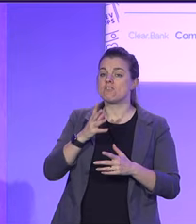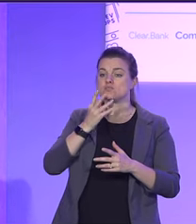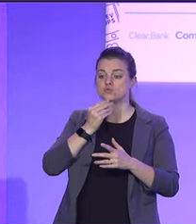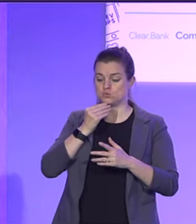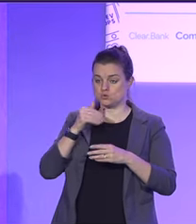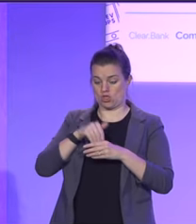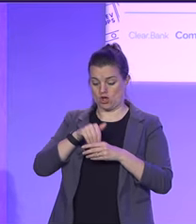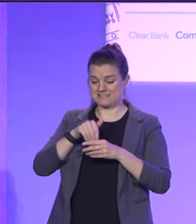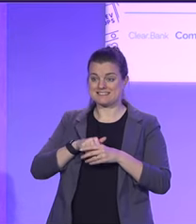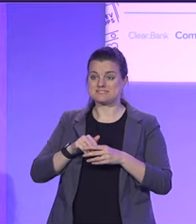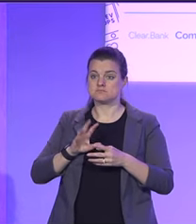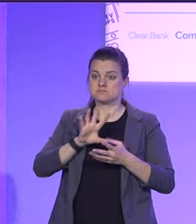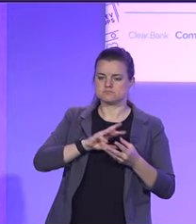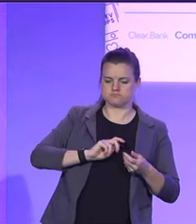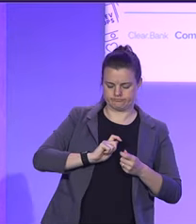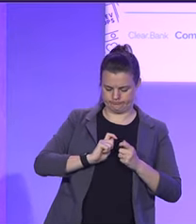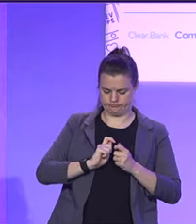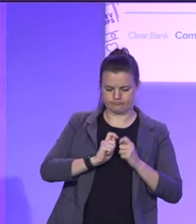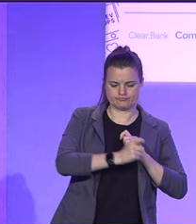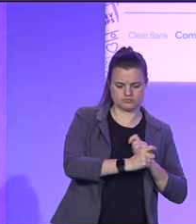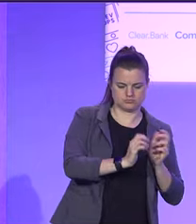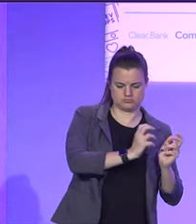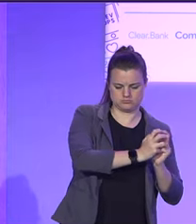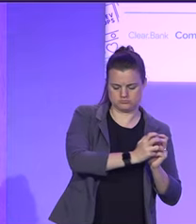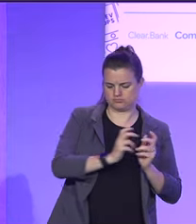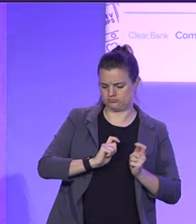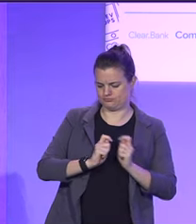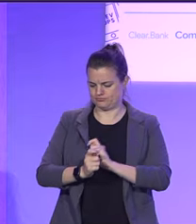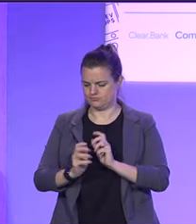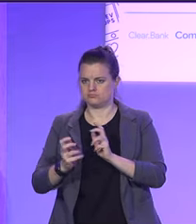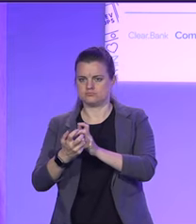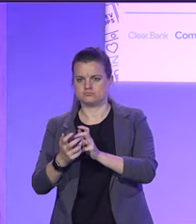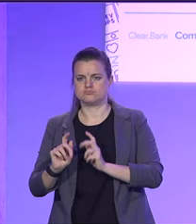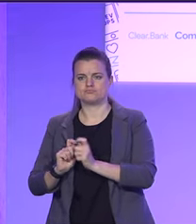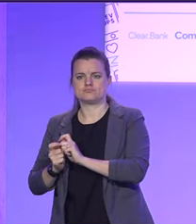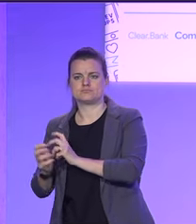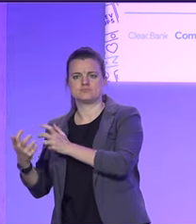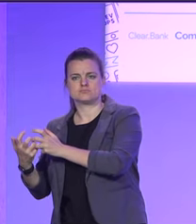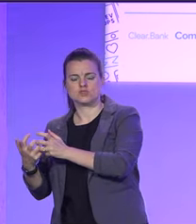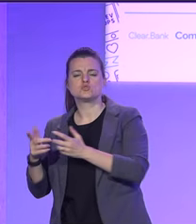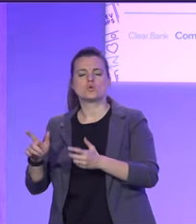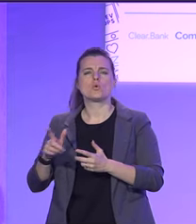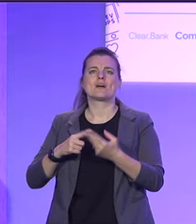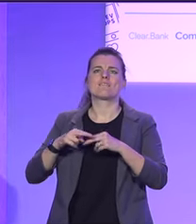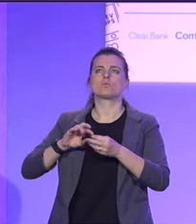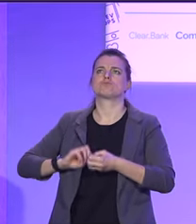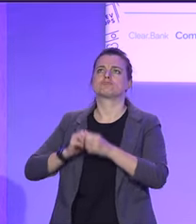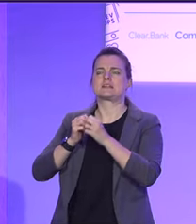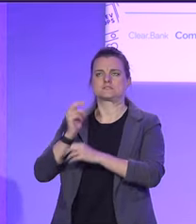that time putting together a conference talk or a blog, how do we take that information and make it accessible for everyone?